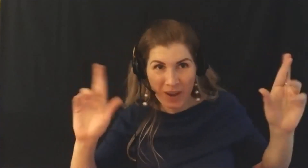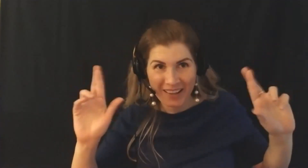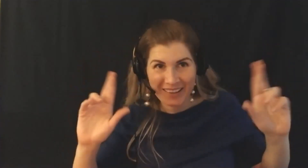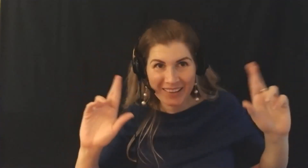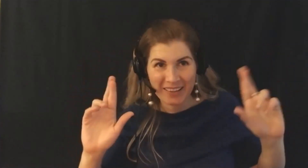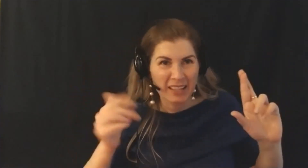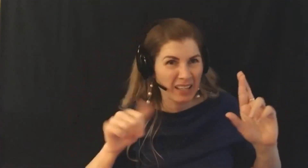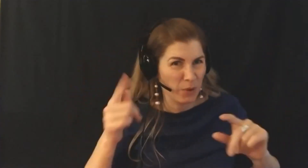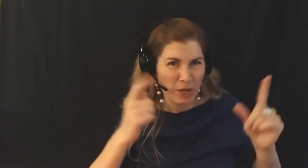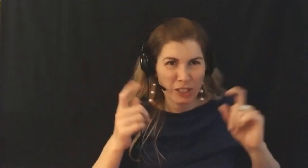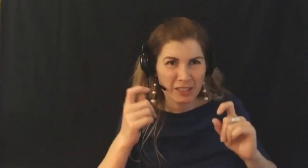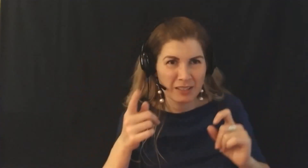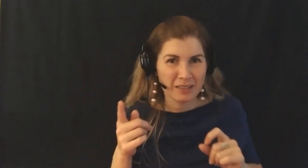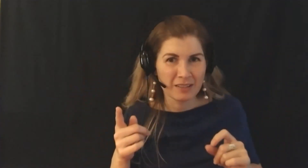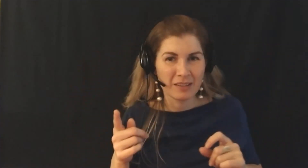questions?